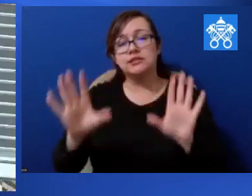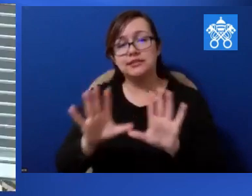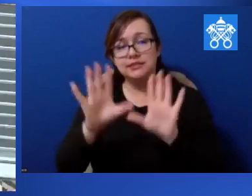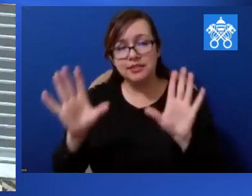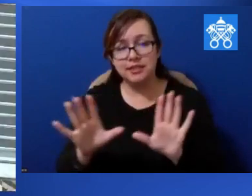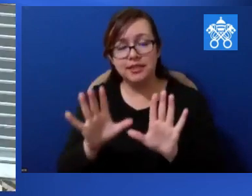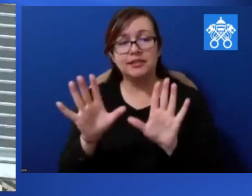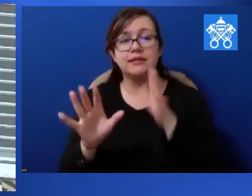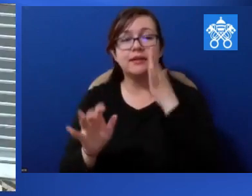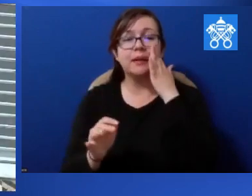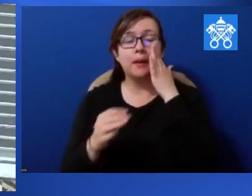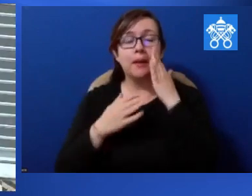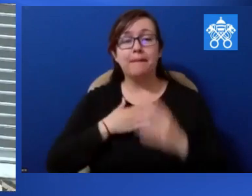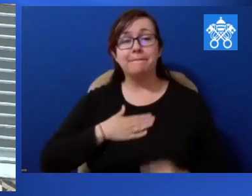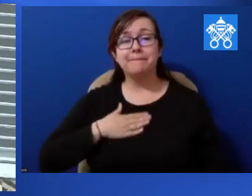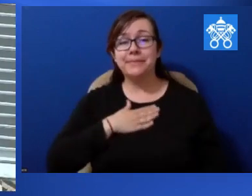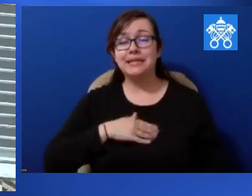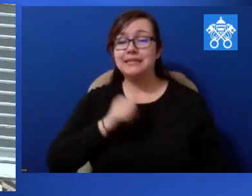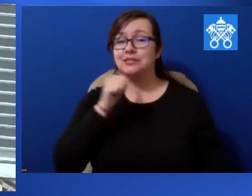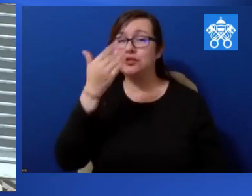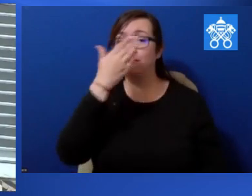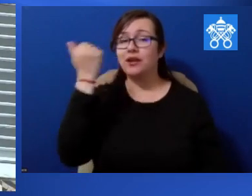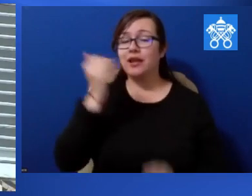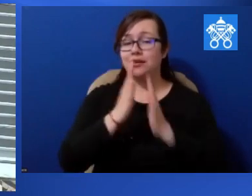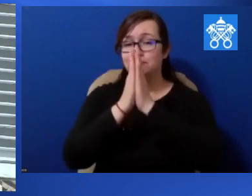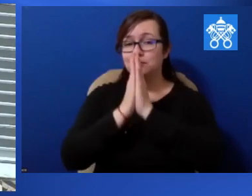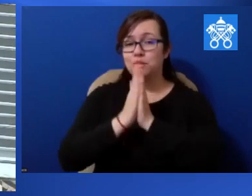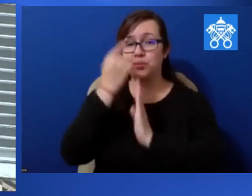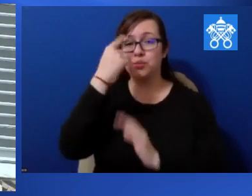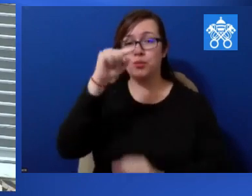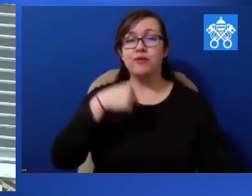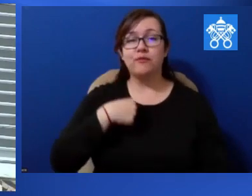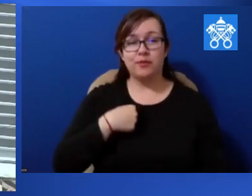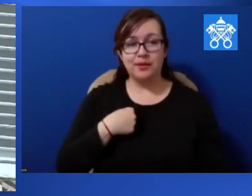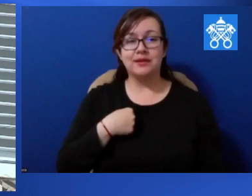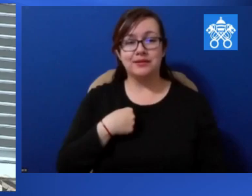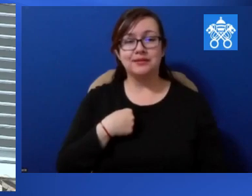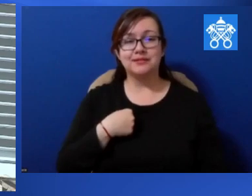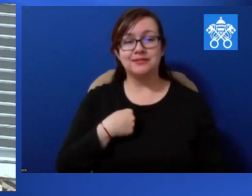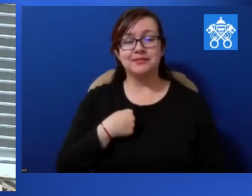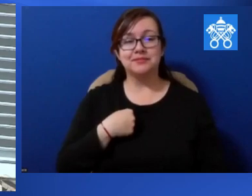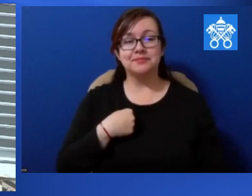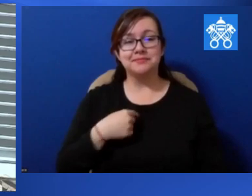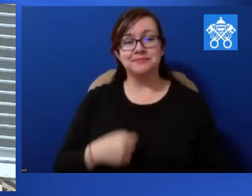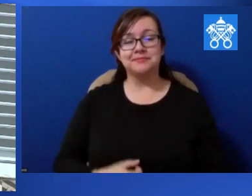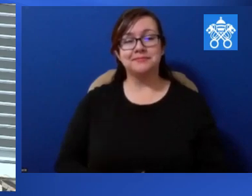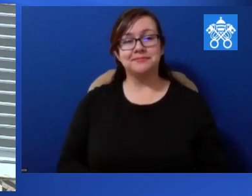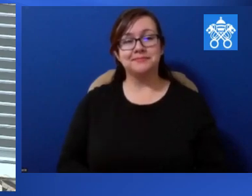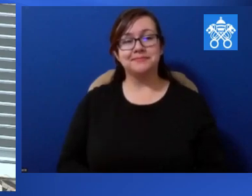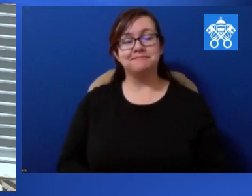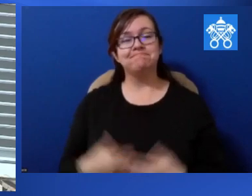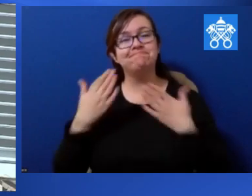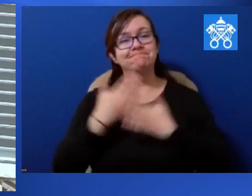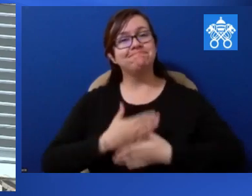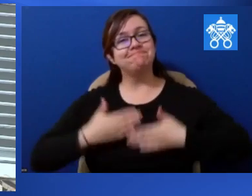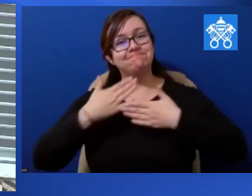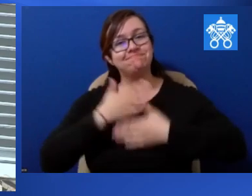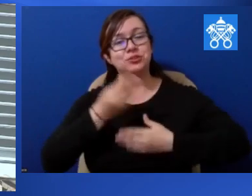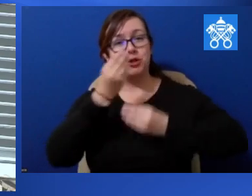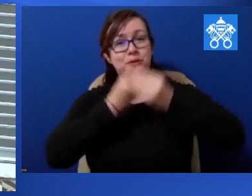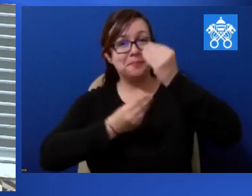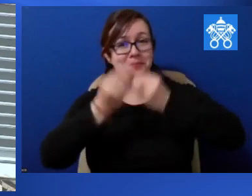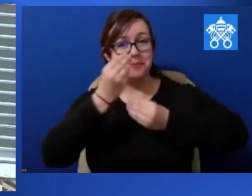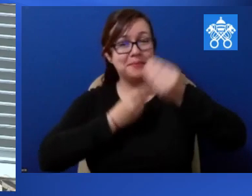Sunday. Please do not forget to pray for me. Buon pranzo e arrivederci. Enjoy